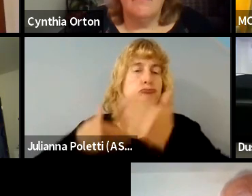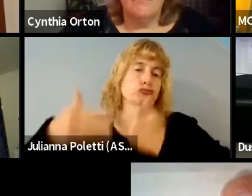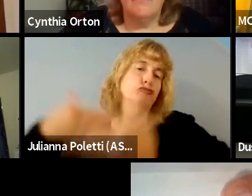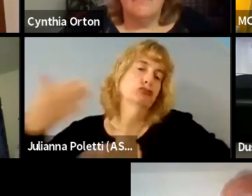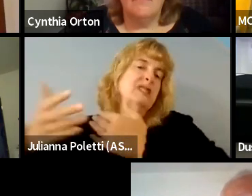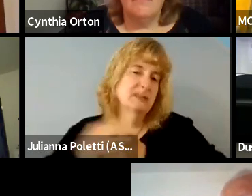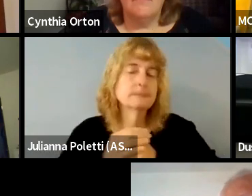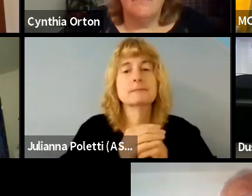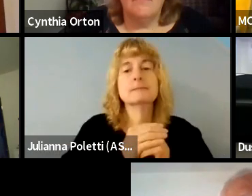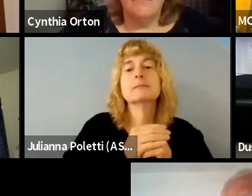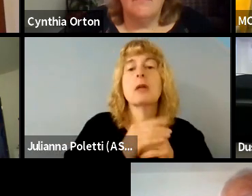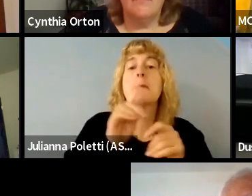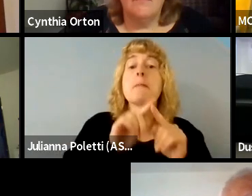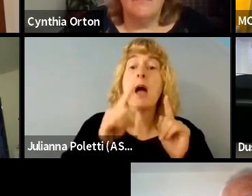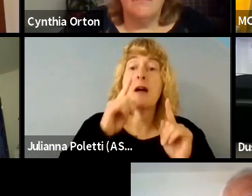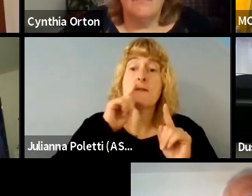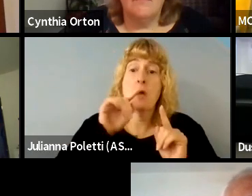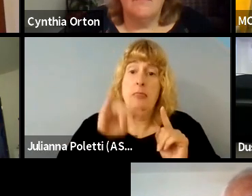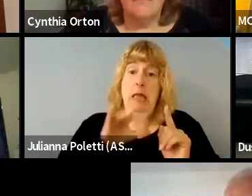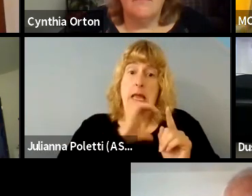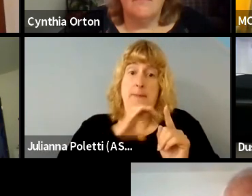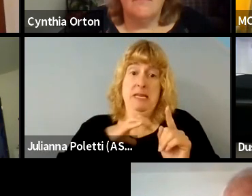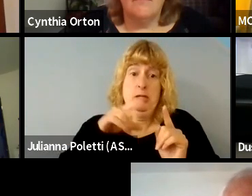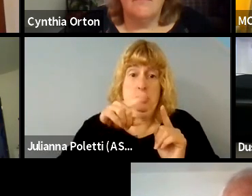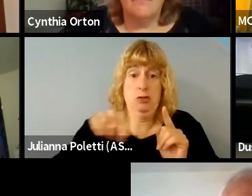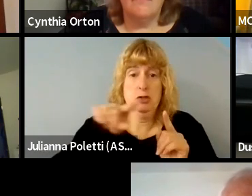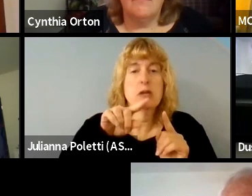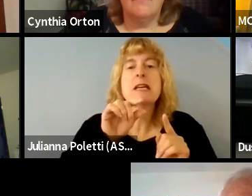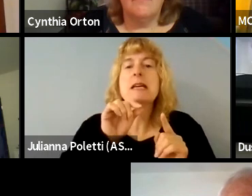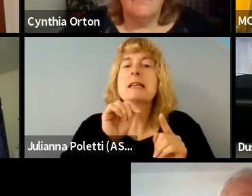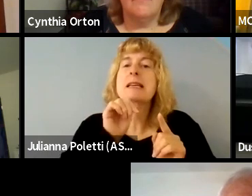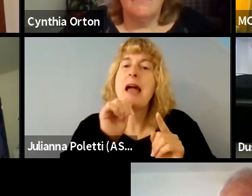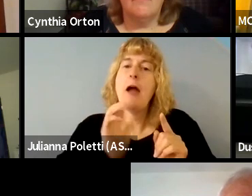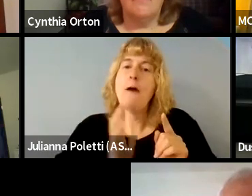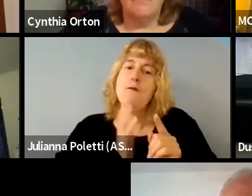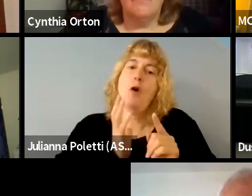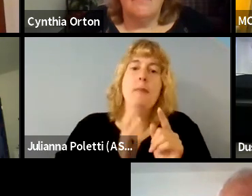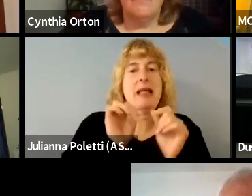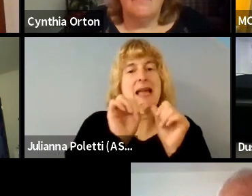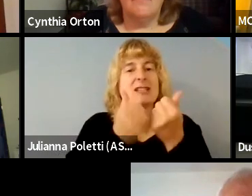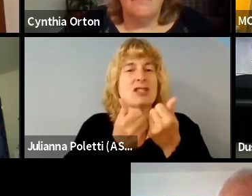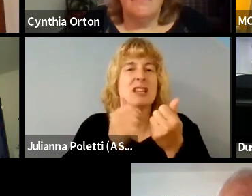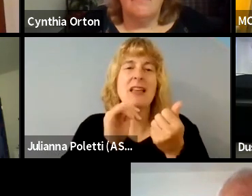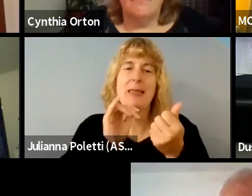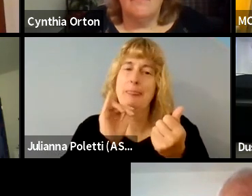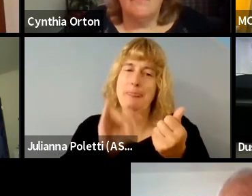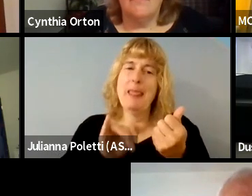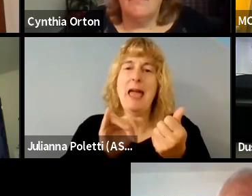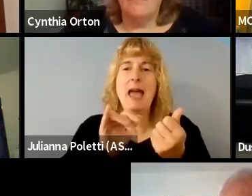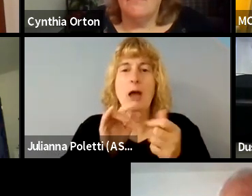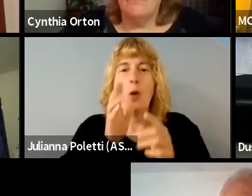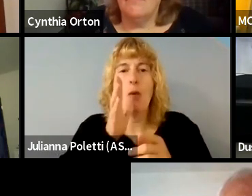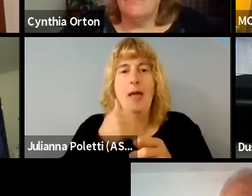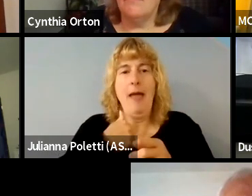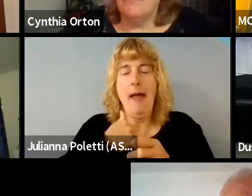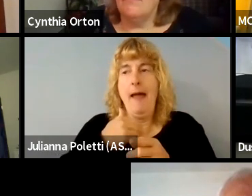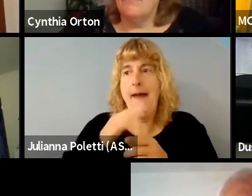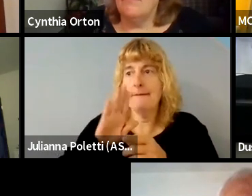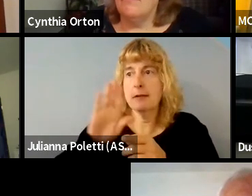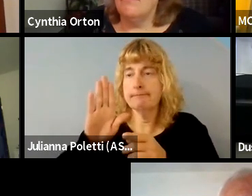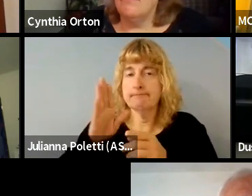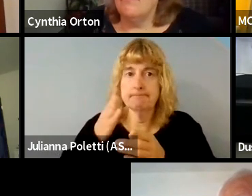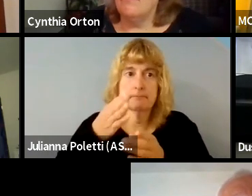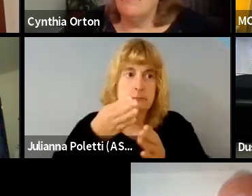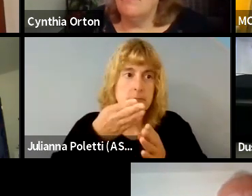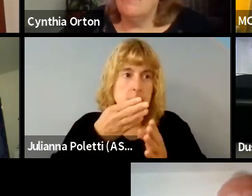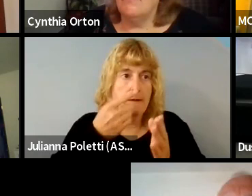MC, I think, what you're referring to is Tom had mentioned, not a formal AG opinion, which is actually a term of art that goes through a distinct process,